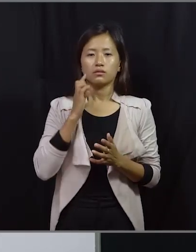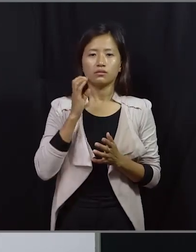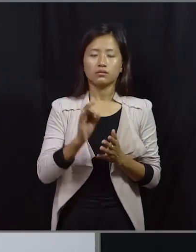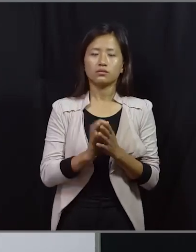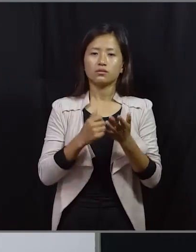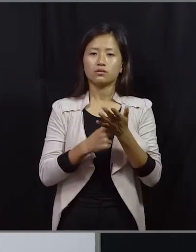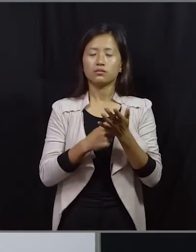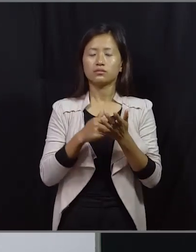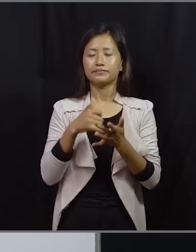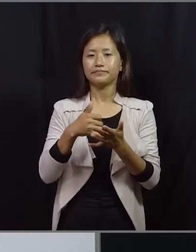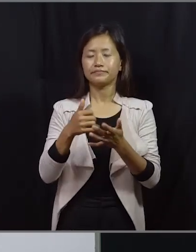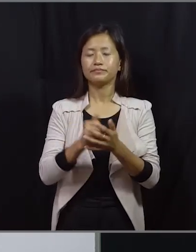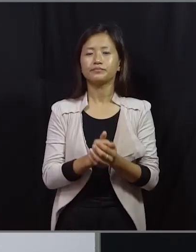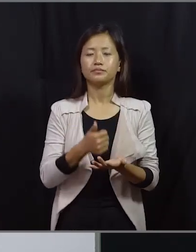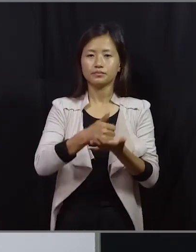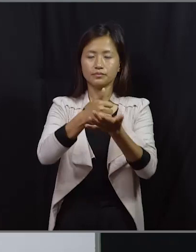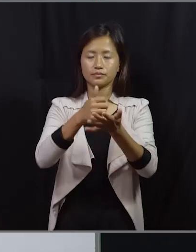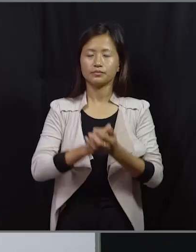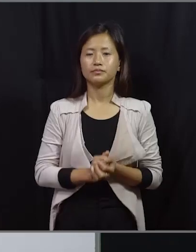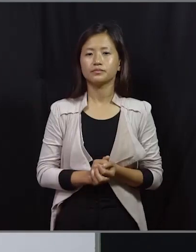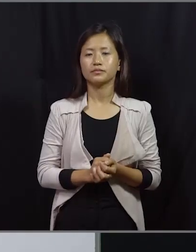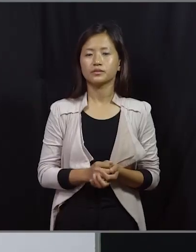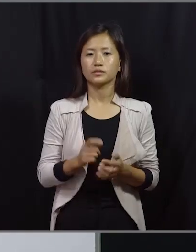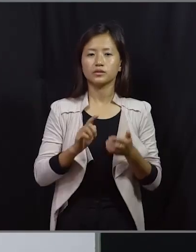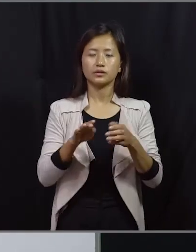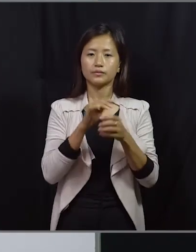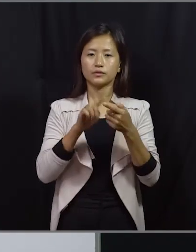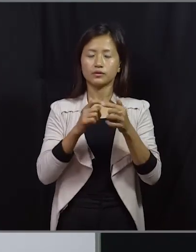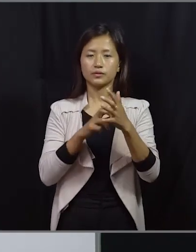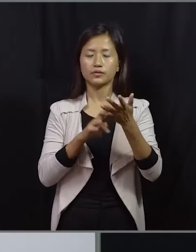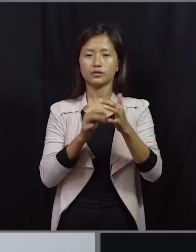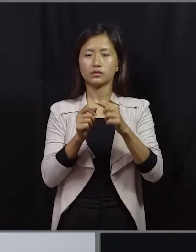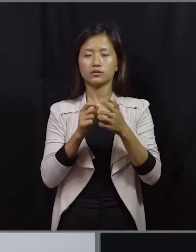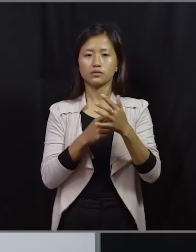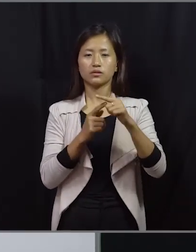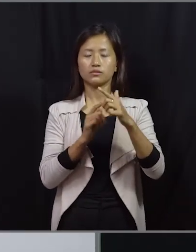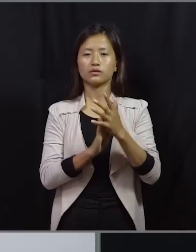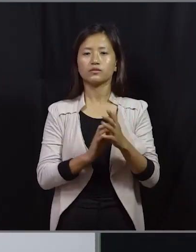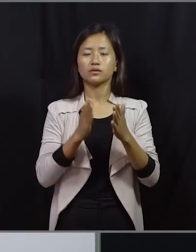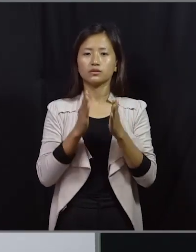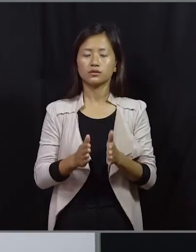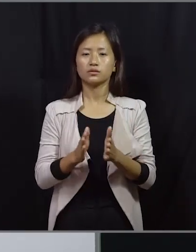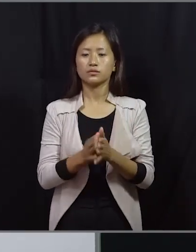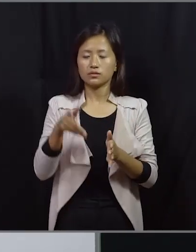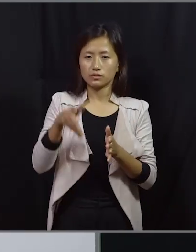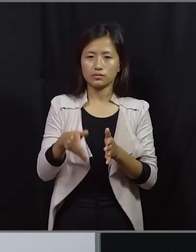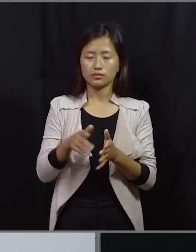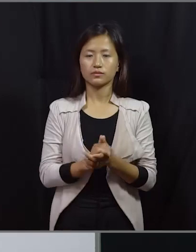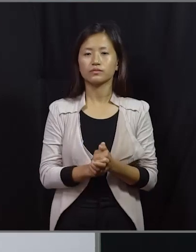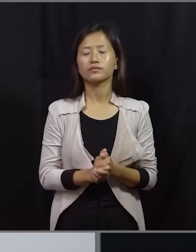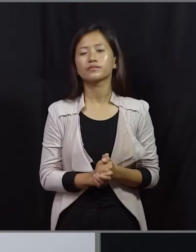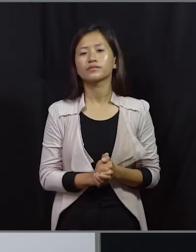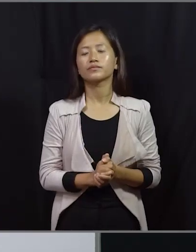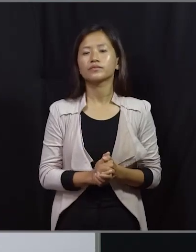important results. Please remember this. So empty set is a subset of A, and every set is a subset of itself. Okay, empty